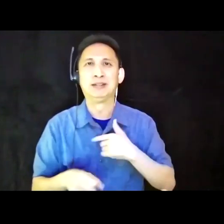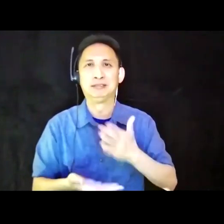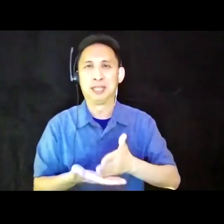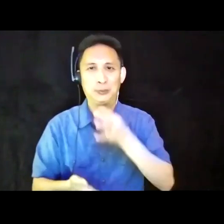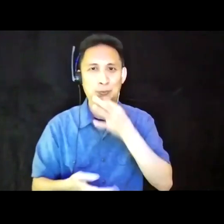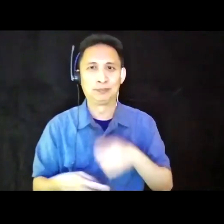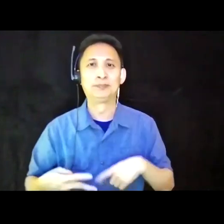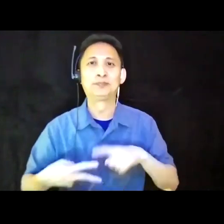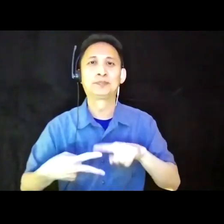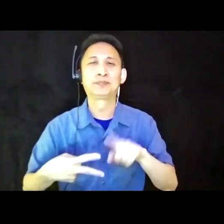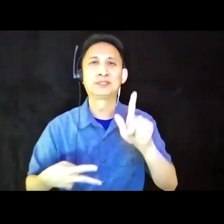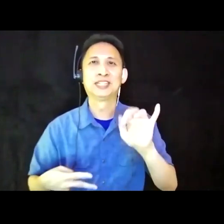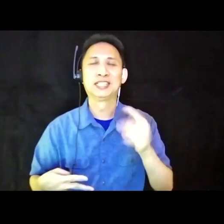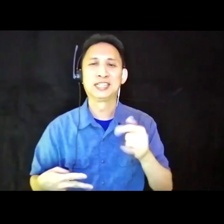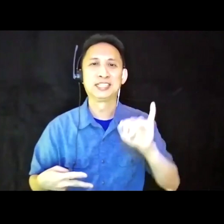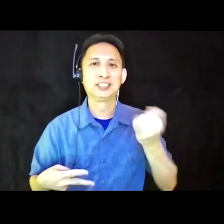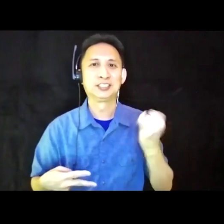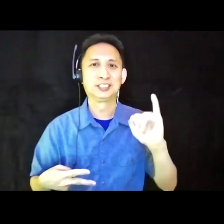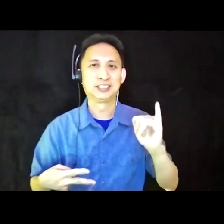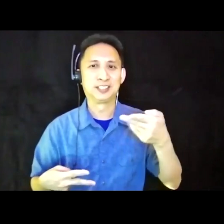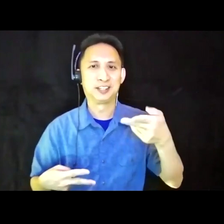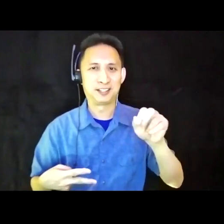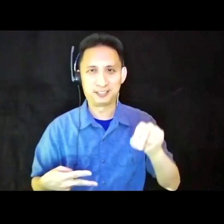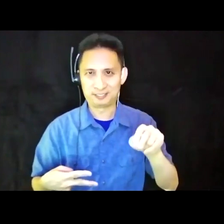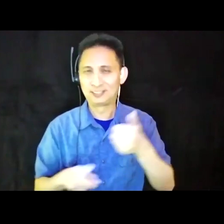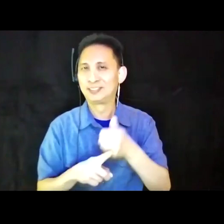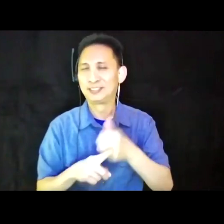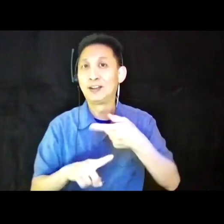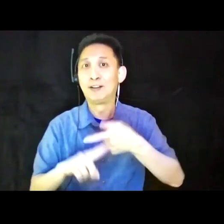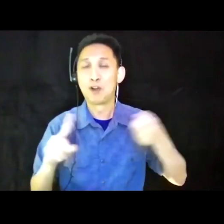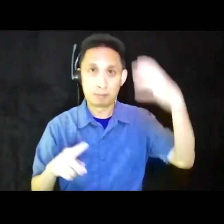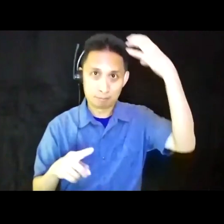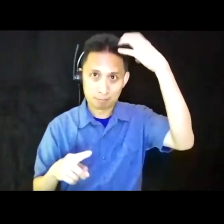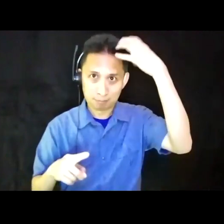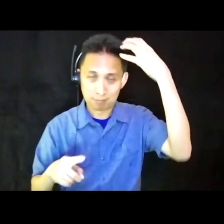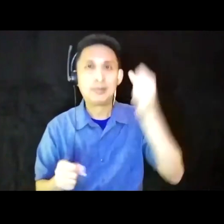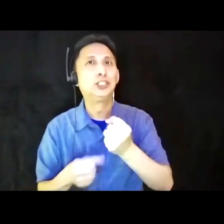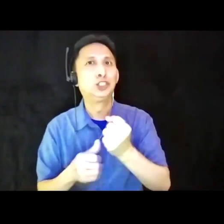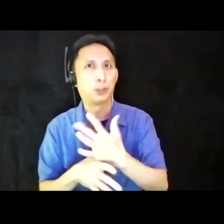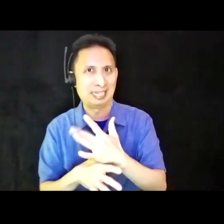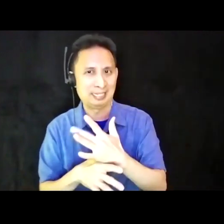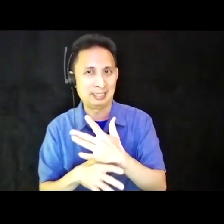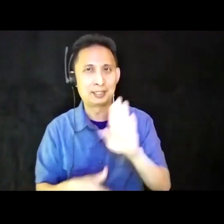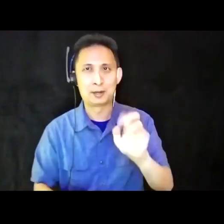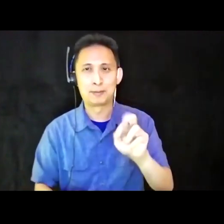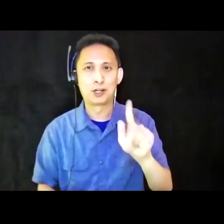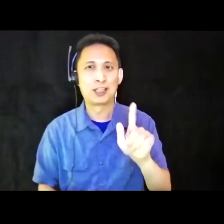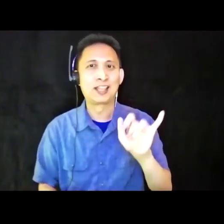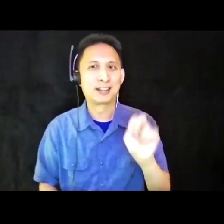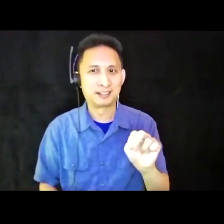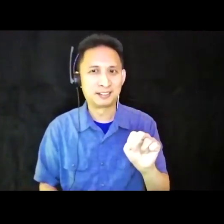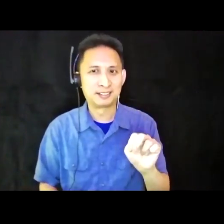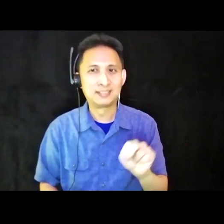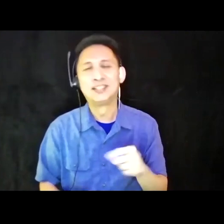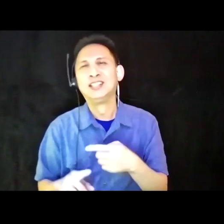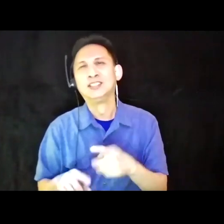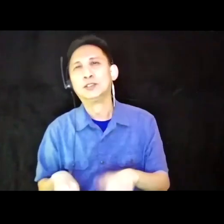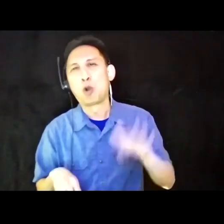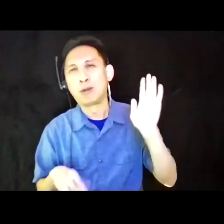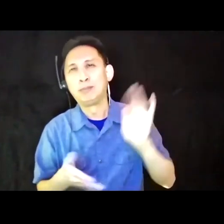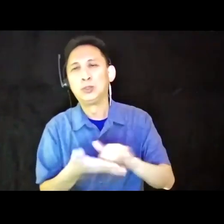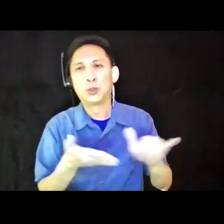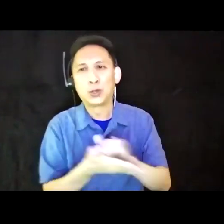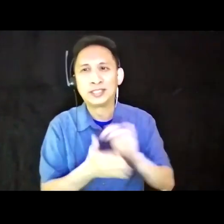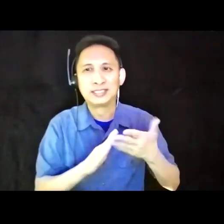Lingji Han is a Berlin-based artist and native of New York City, the second daughter of Master Sa Chen Han and